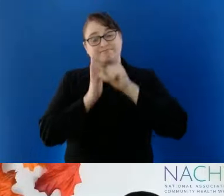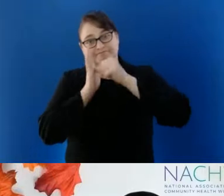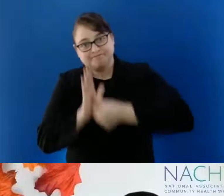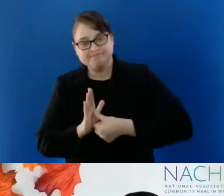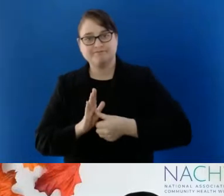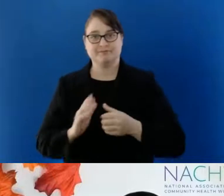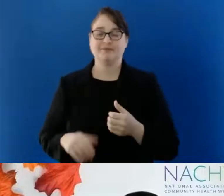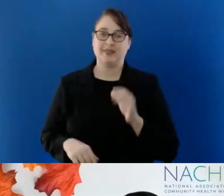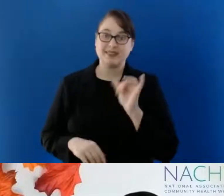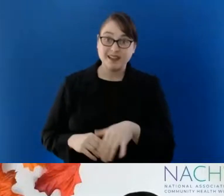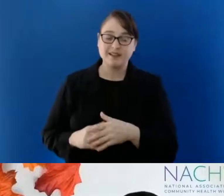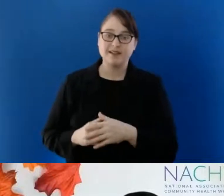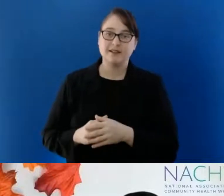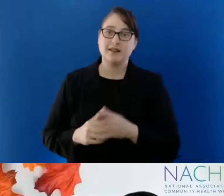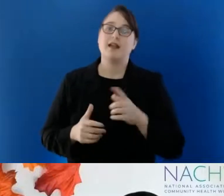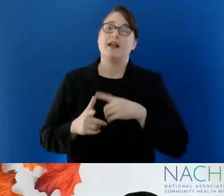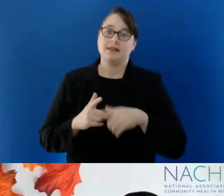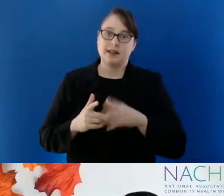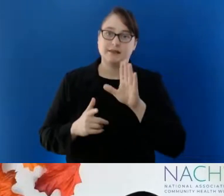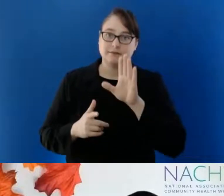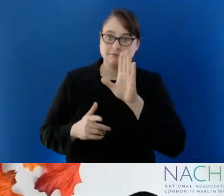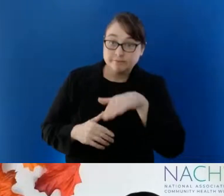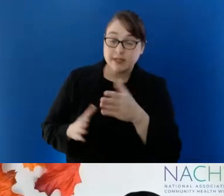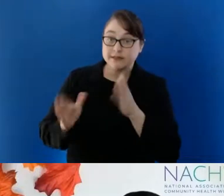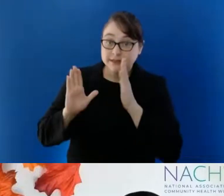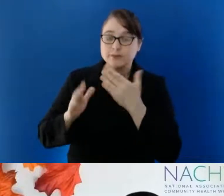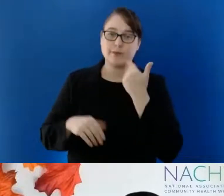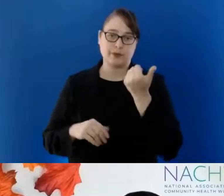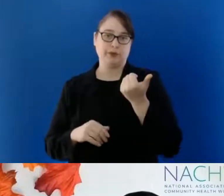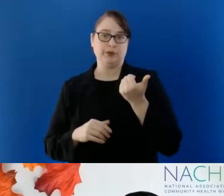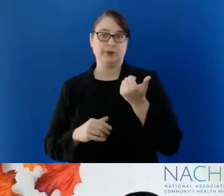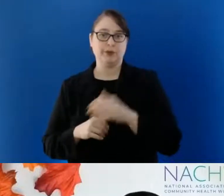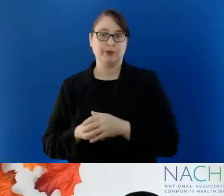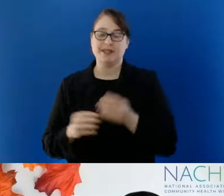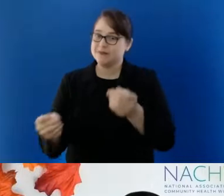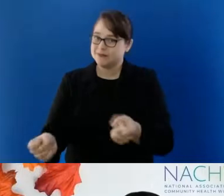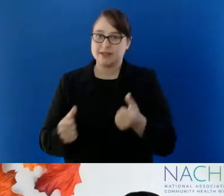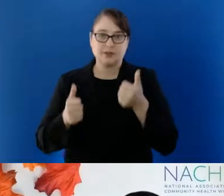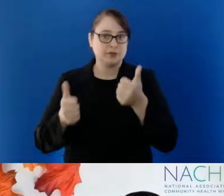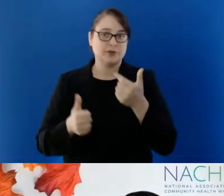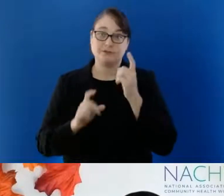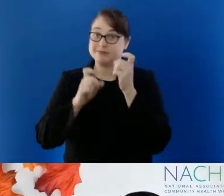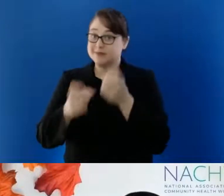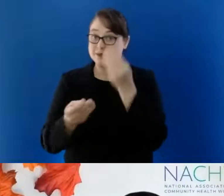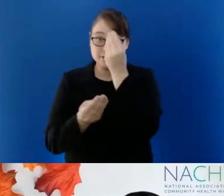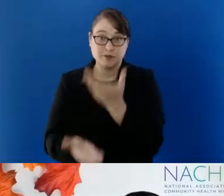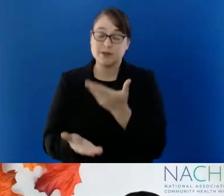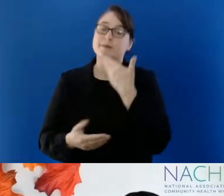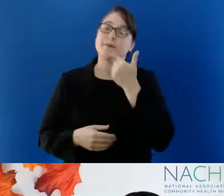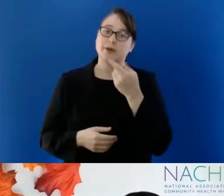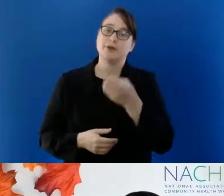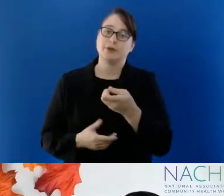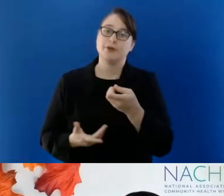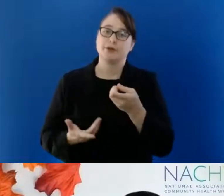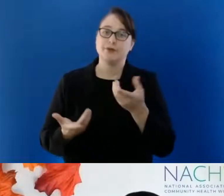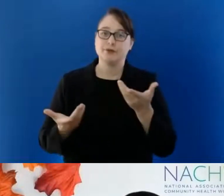then you get the person's attention better. And the quicker you're in, the faster you give him the information, the better you are. But you